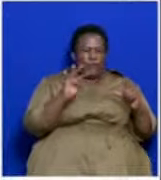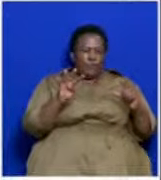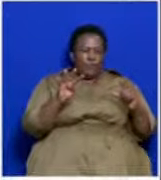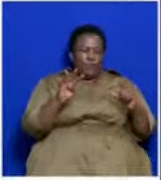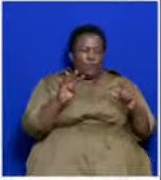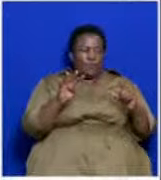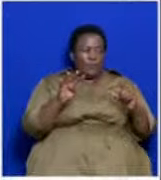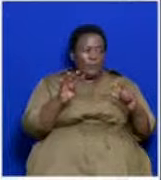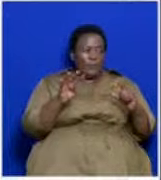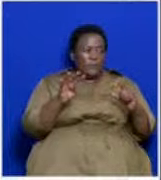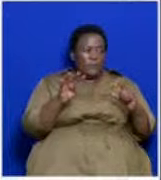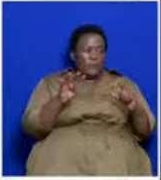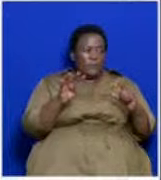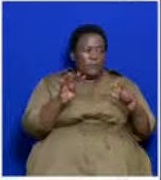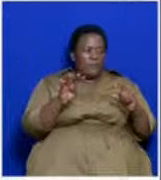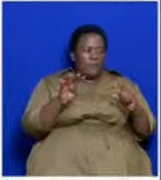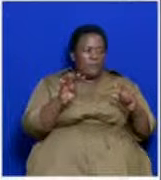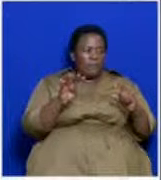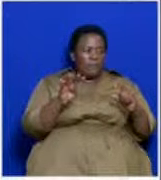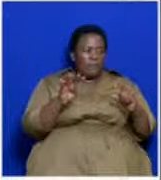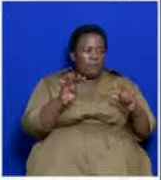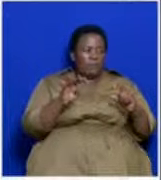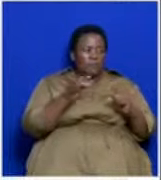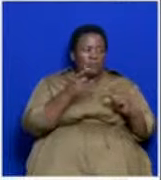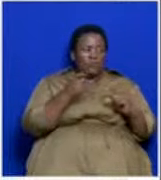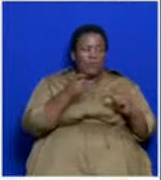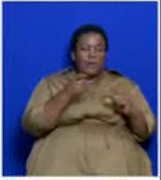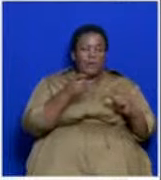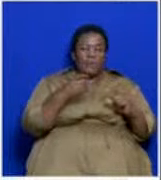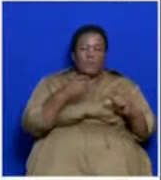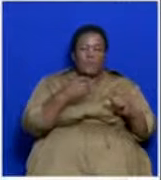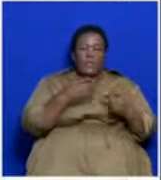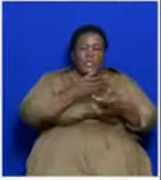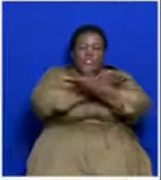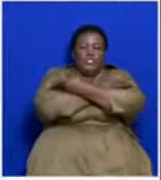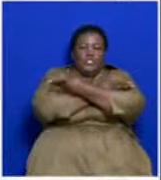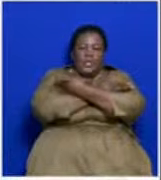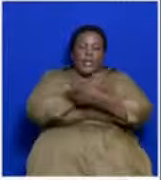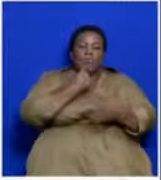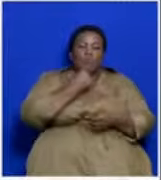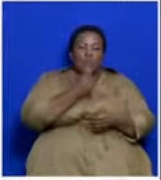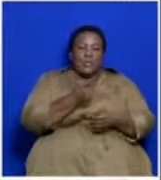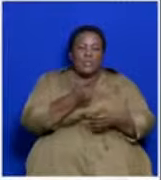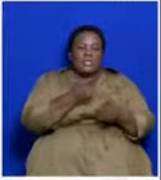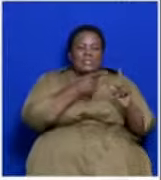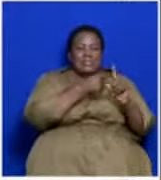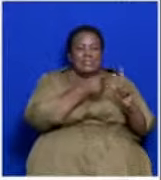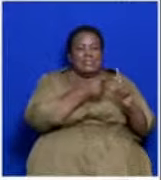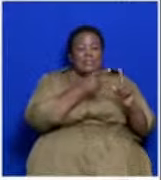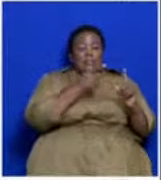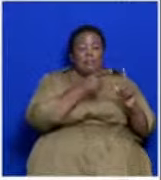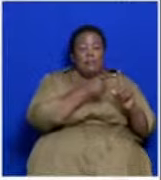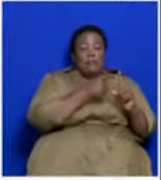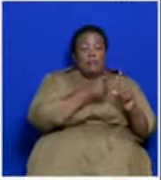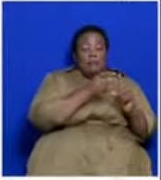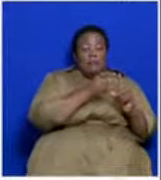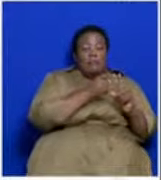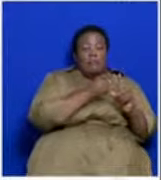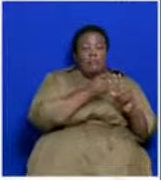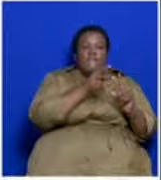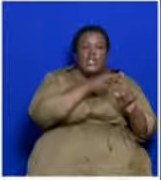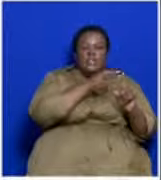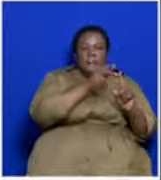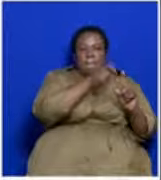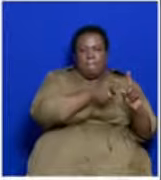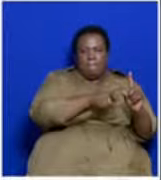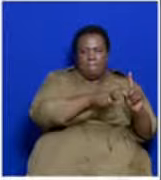The one with a red T-shirt is the victim. Yes. The one with a